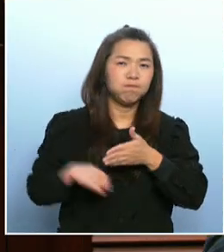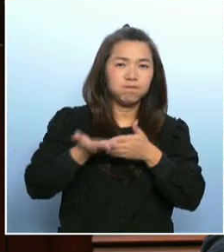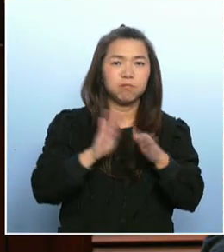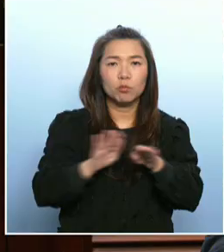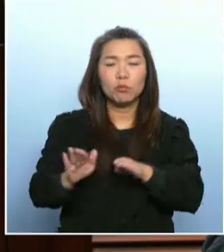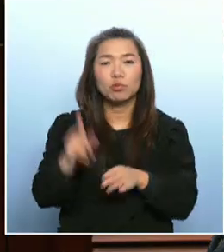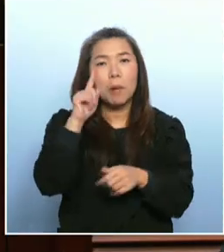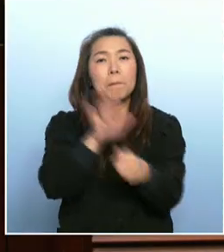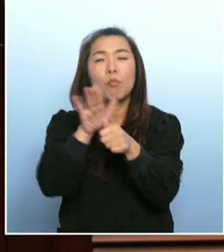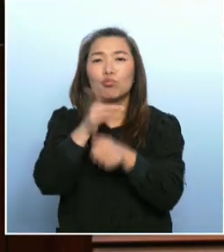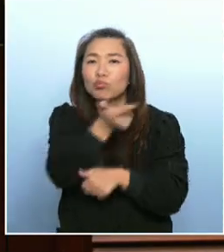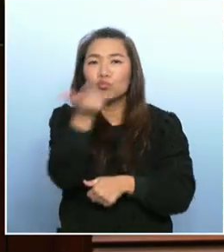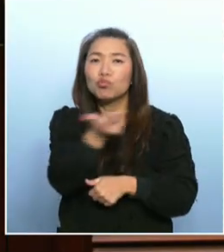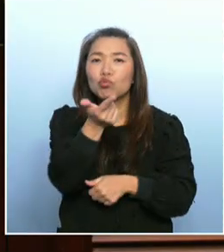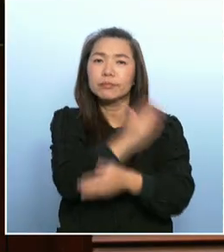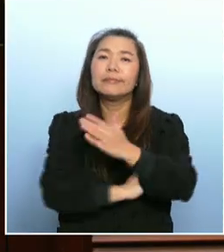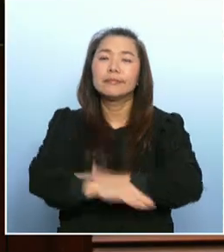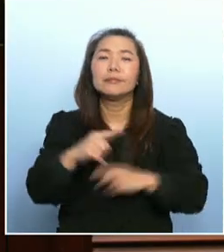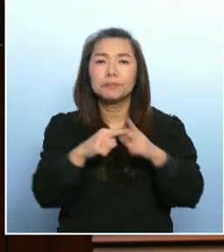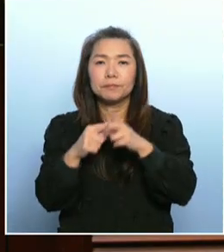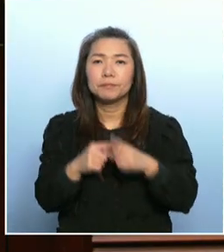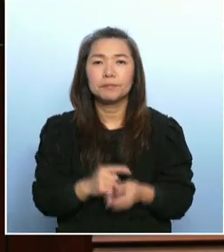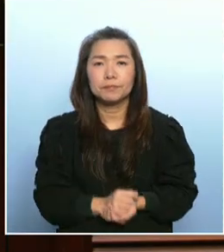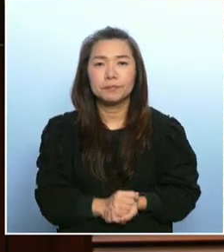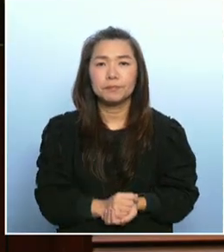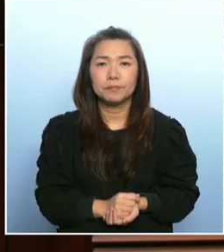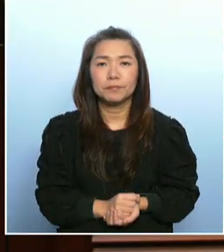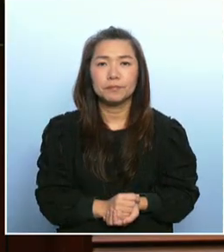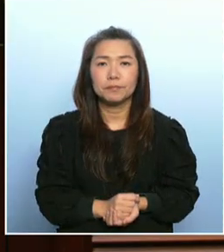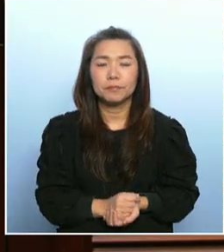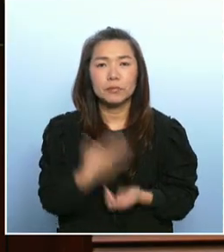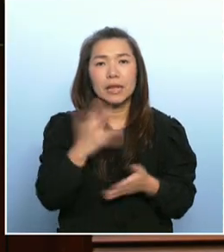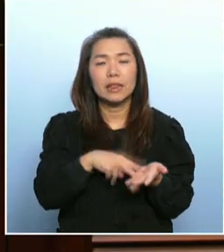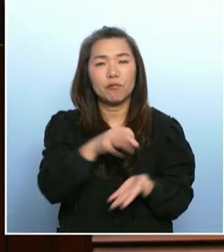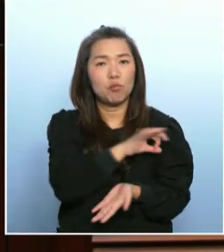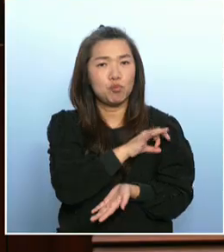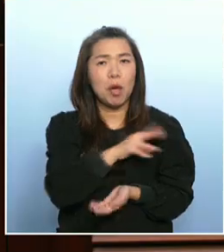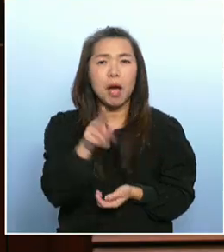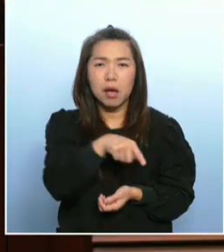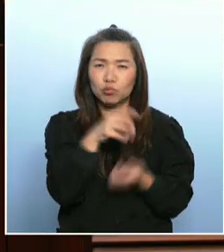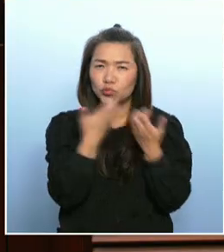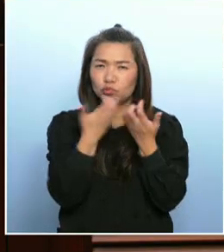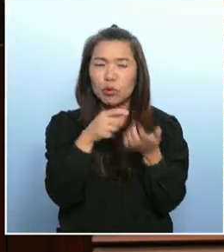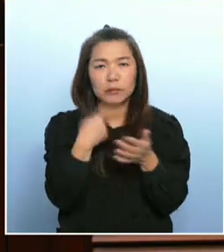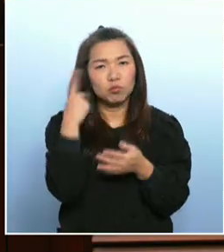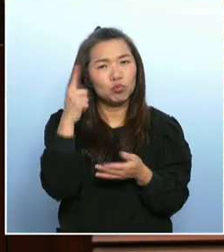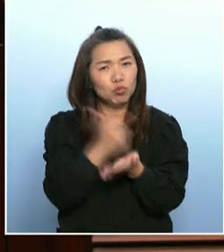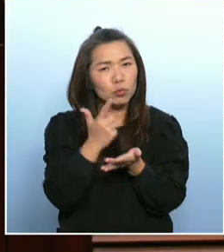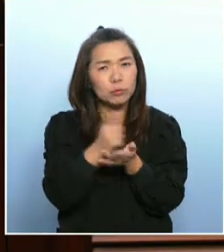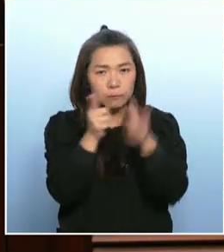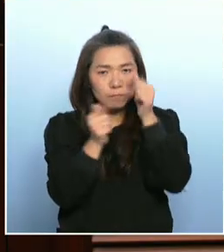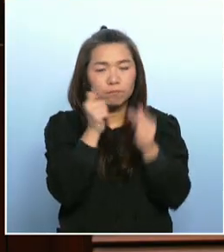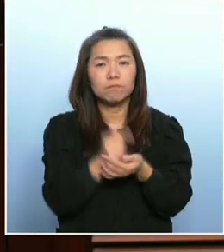we can enhance the service for PWDs and to assist them further. I have